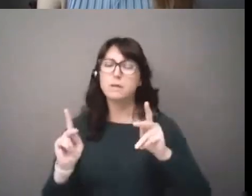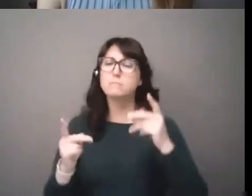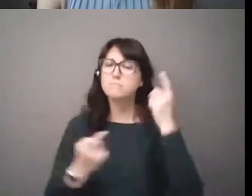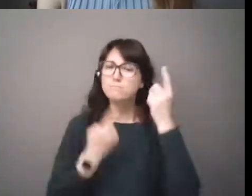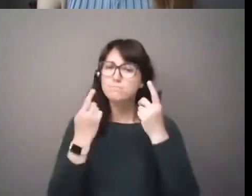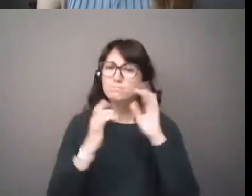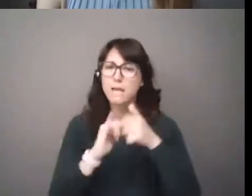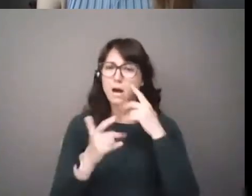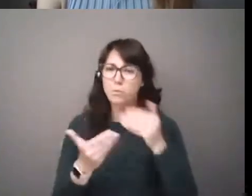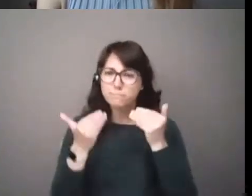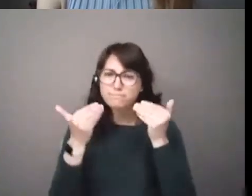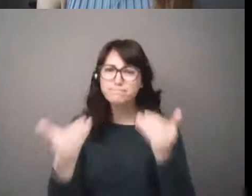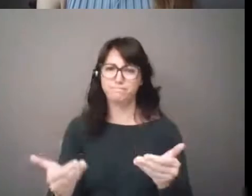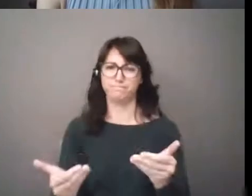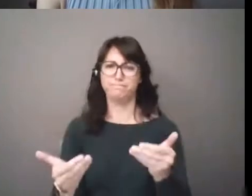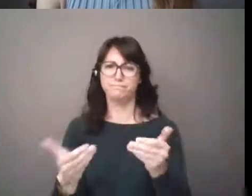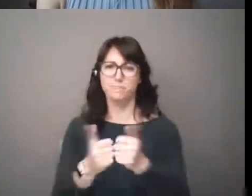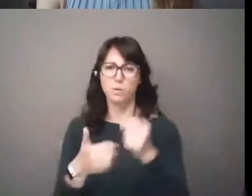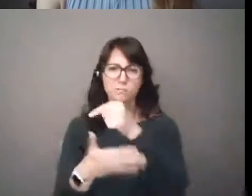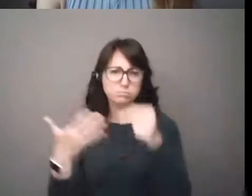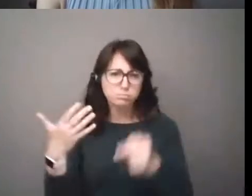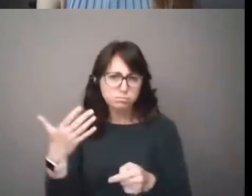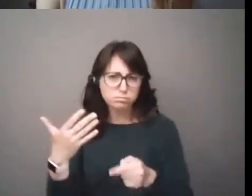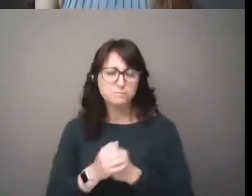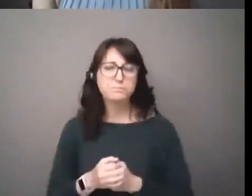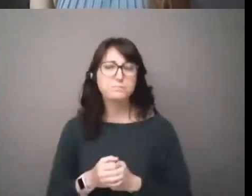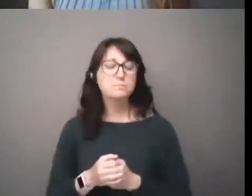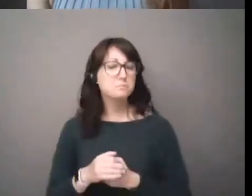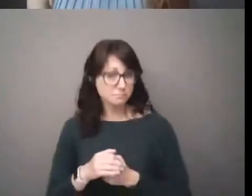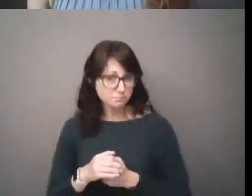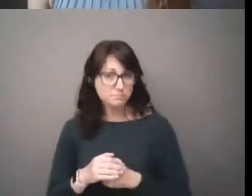forward with those things.